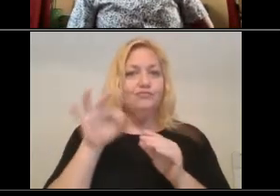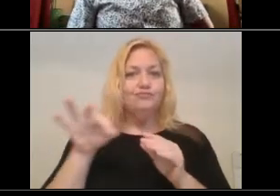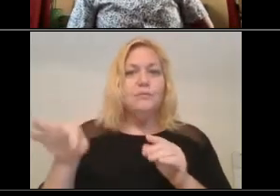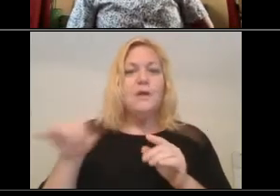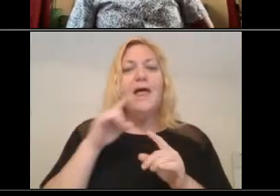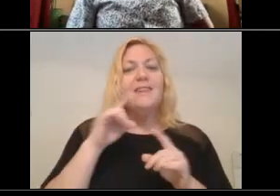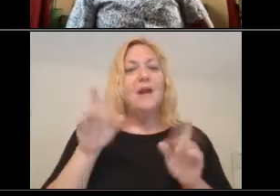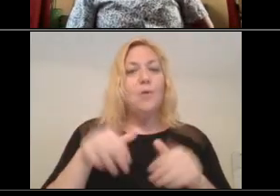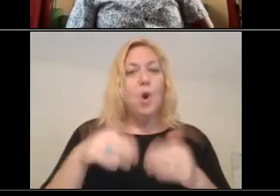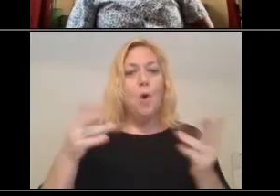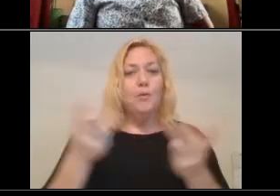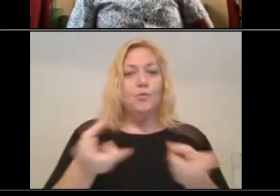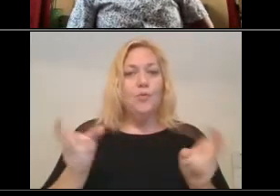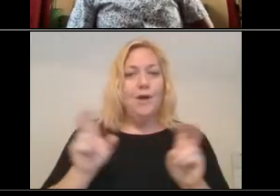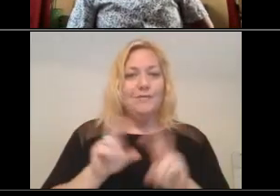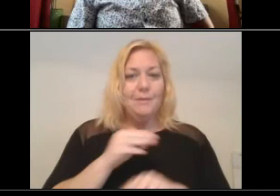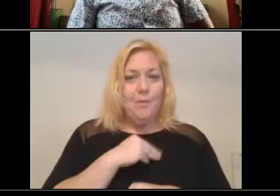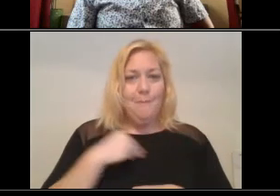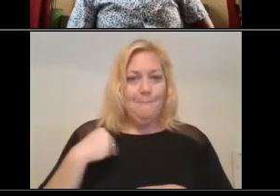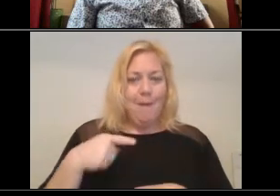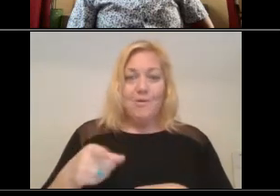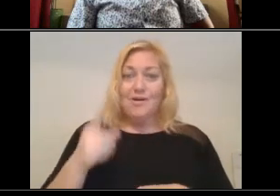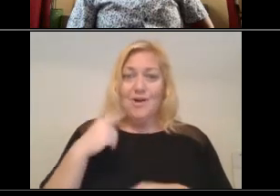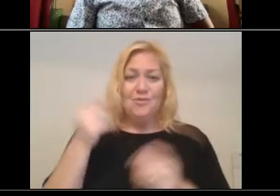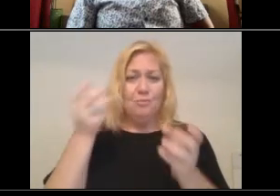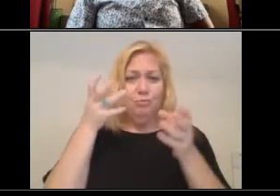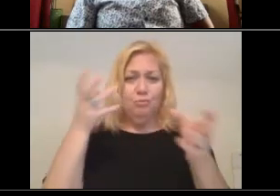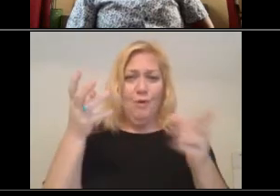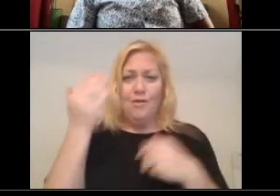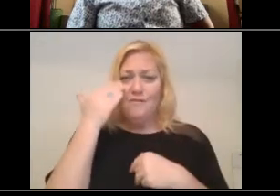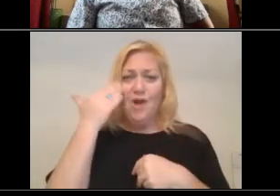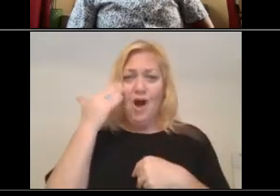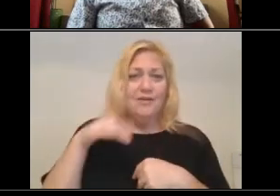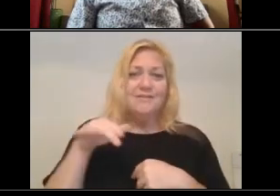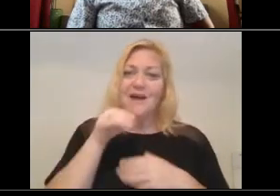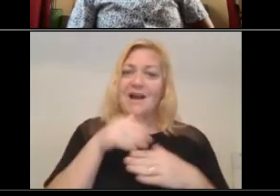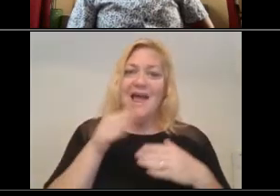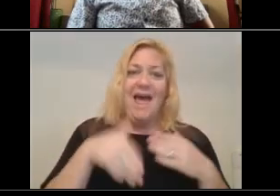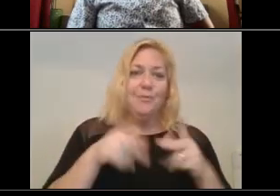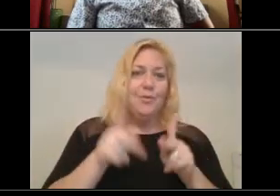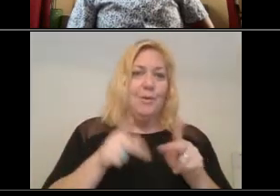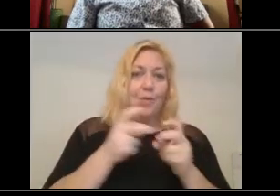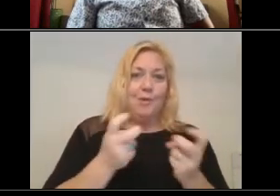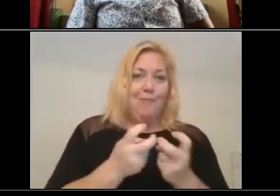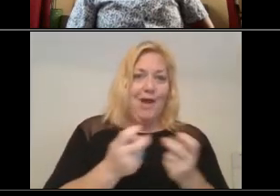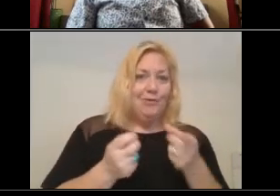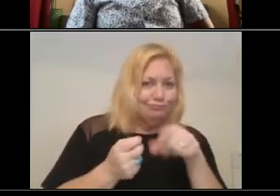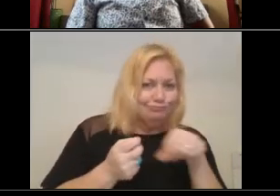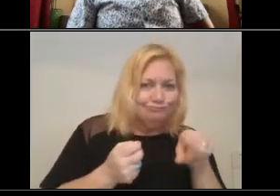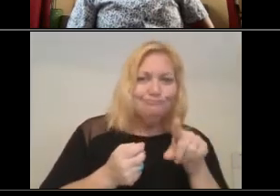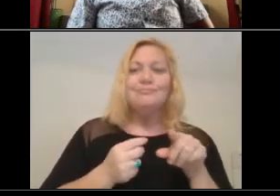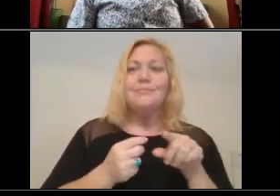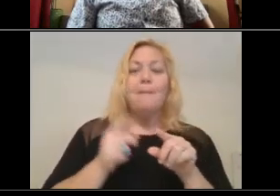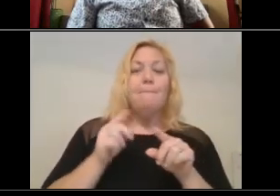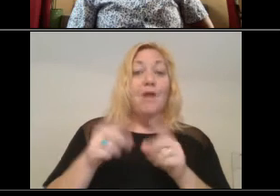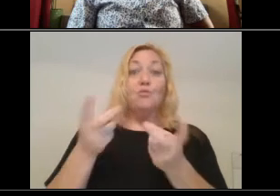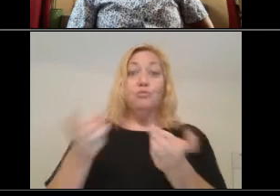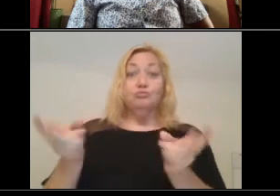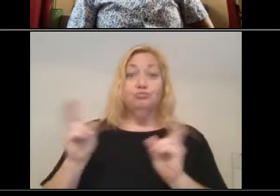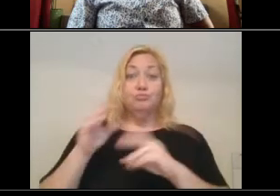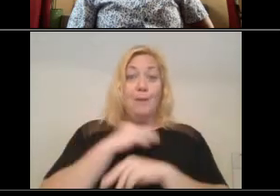all the roundtable members, because the wealth of knowledge around this does not just end with the folks on this panel, but all of the roundtable